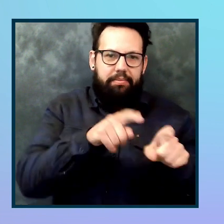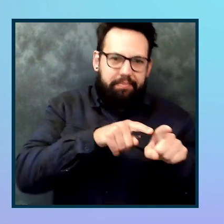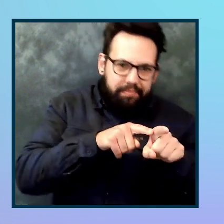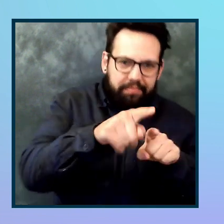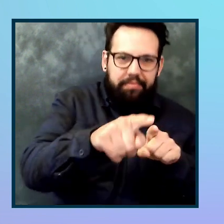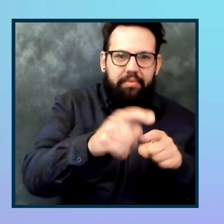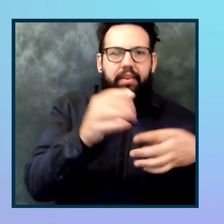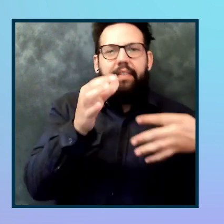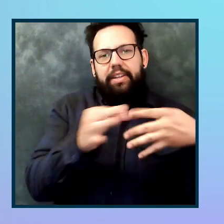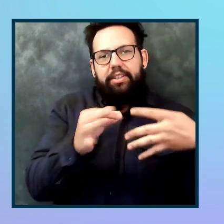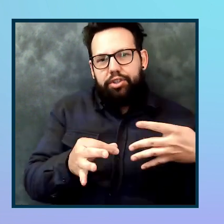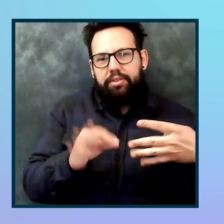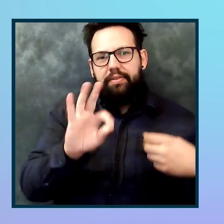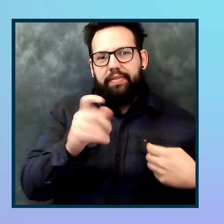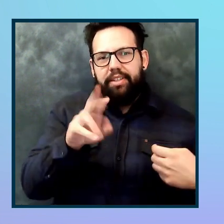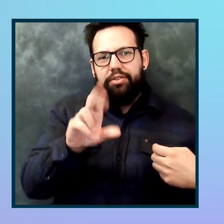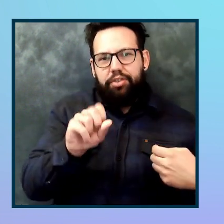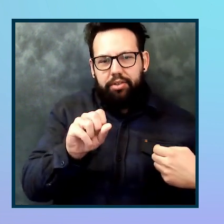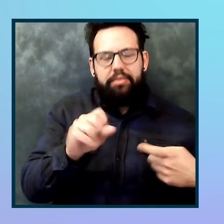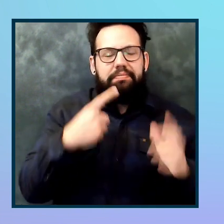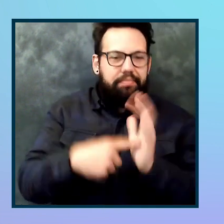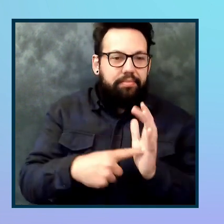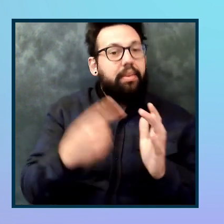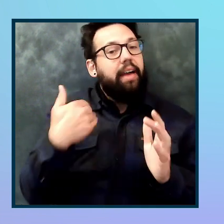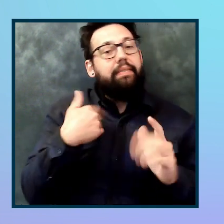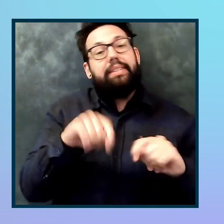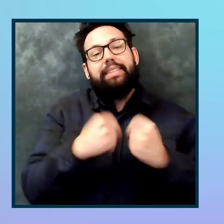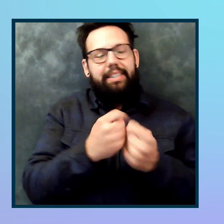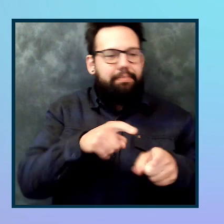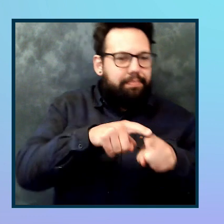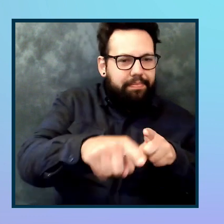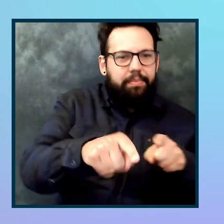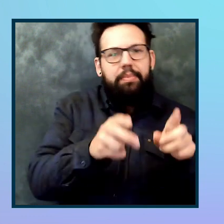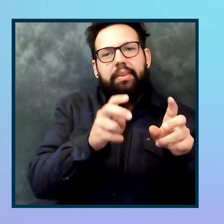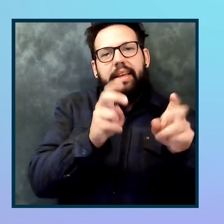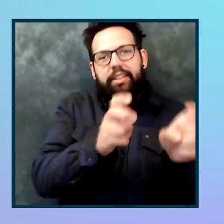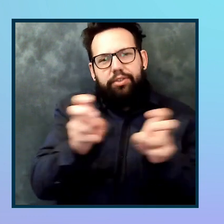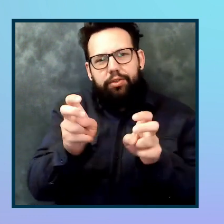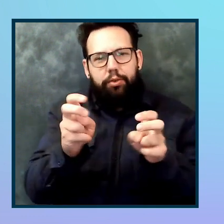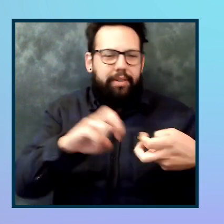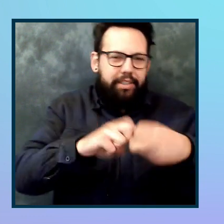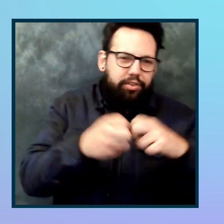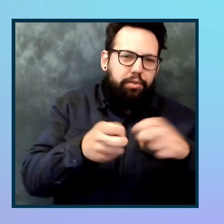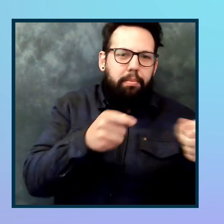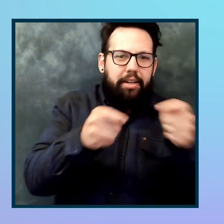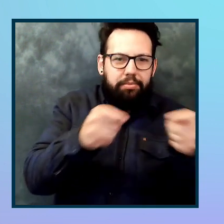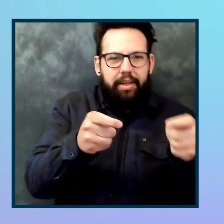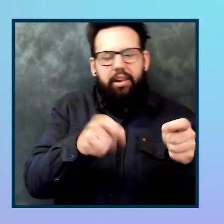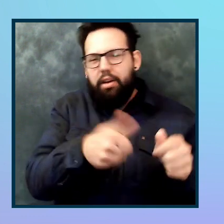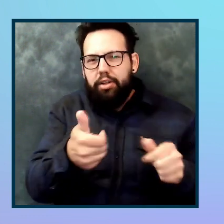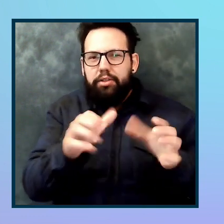example, issue management, as we branch out and add in more features to different sections of our cloud-based